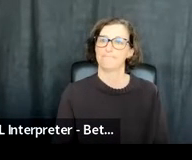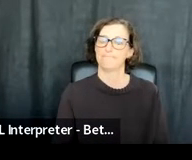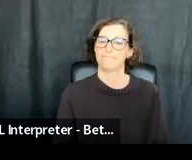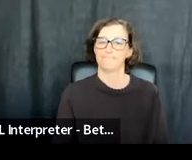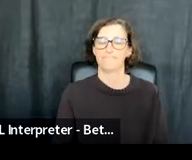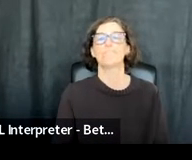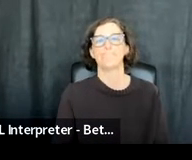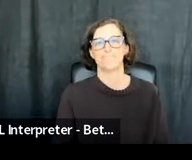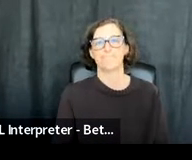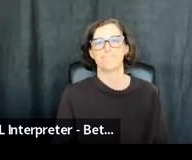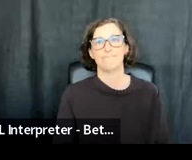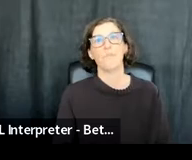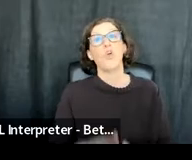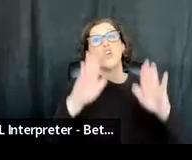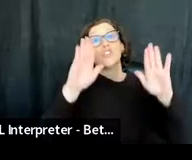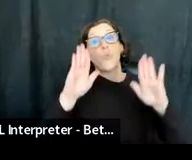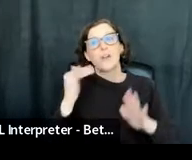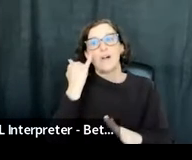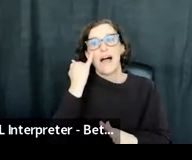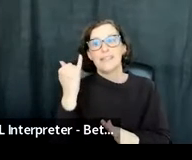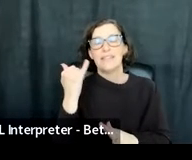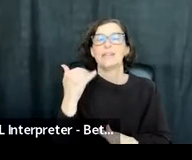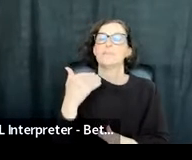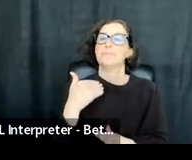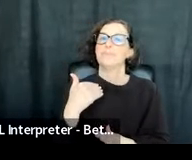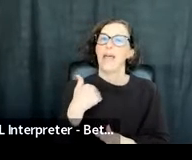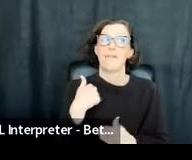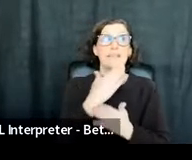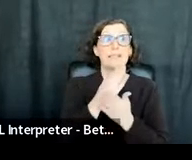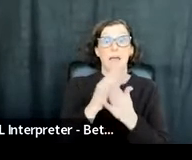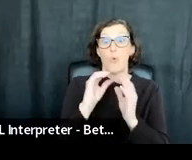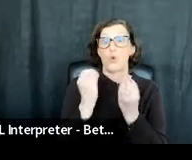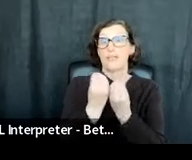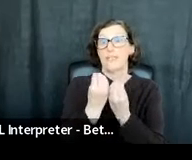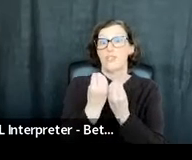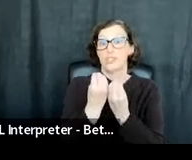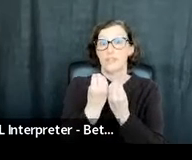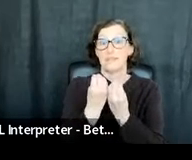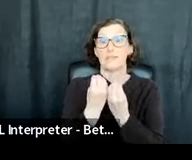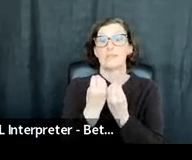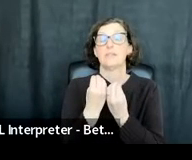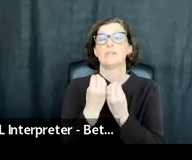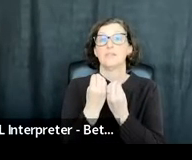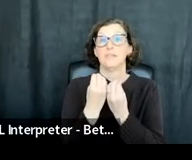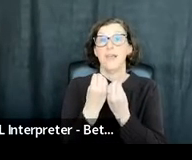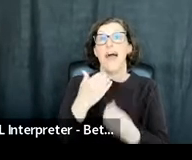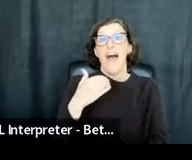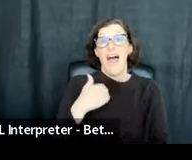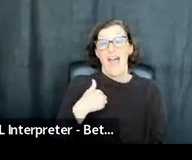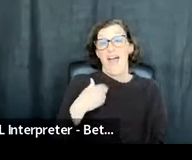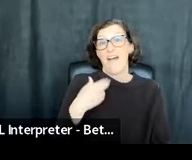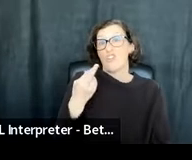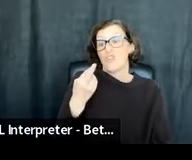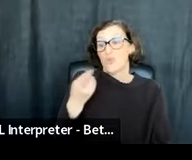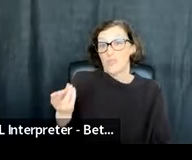Thanks, I think Harris. that's a great idea, just to have those. There are some organizations we've had that have, they have the resources to actually have